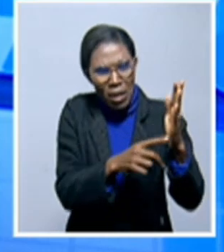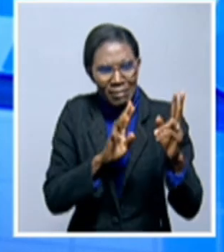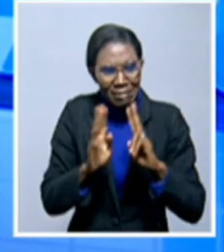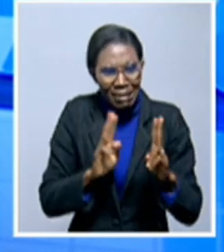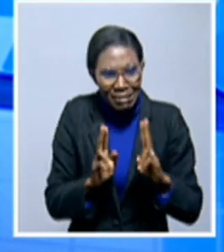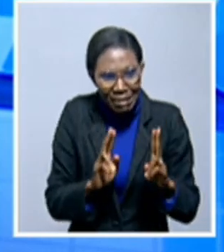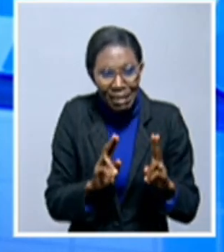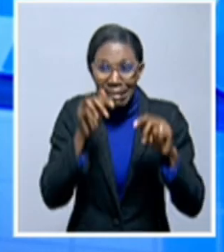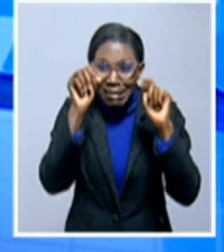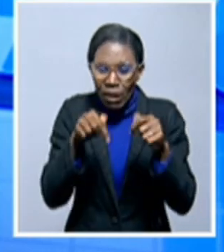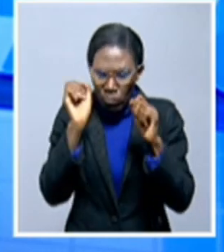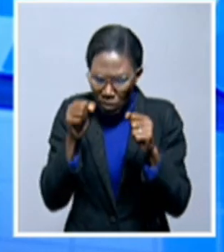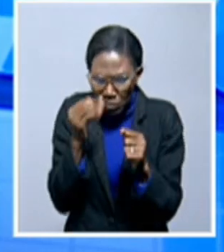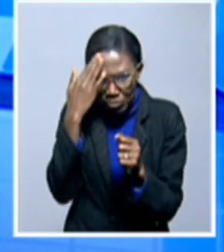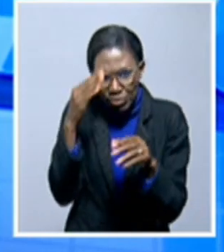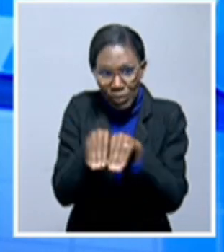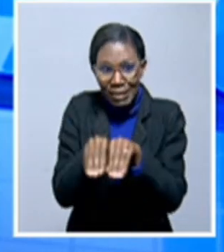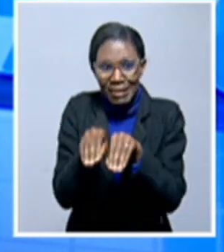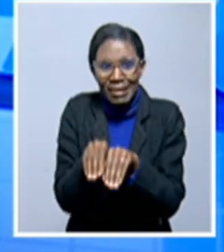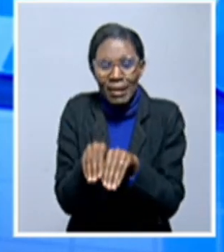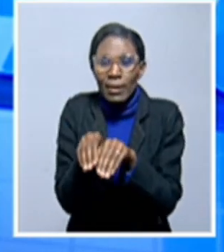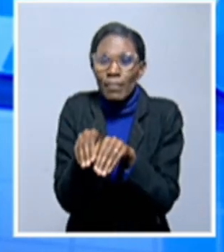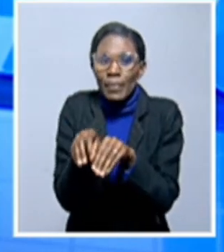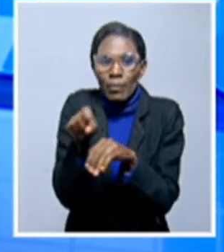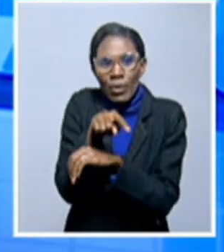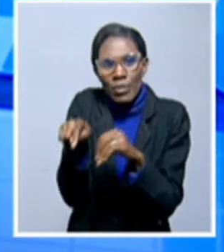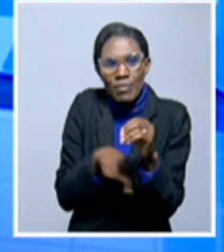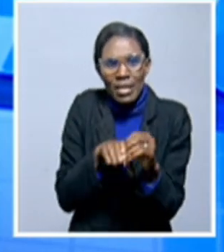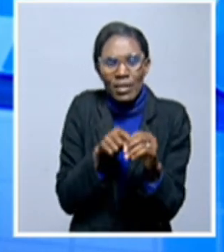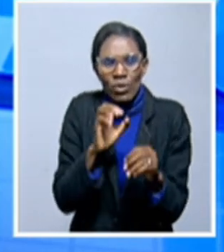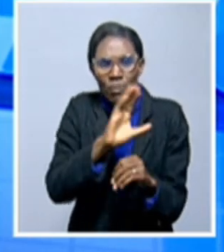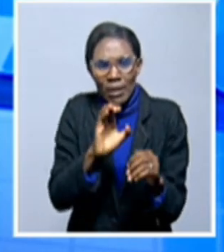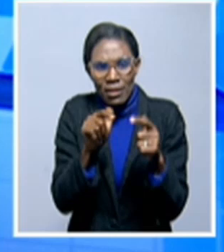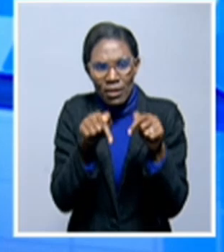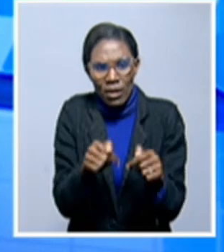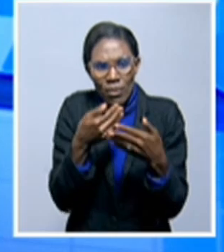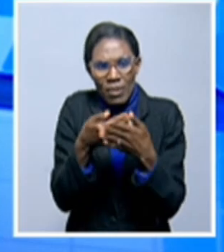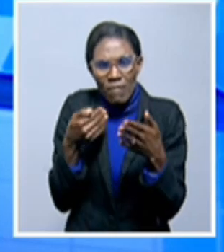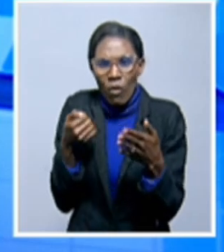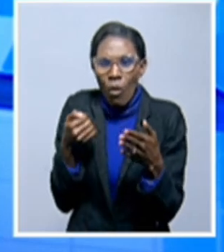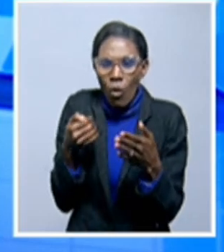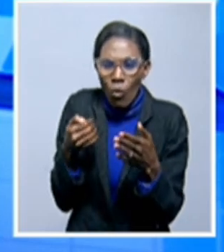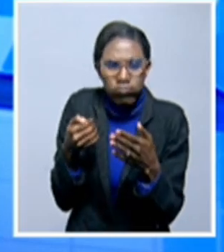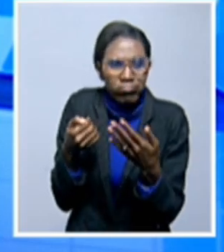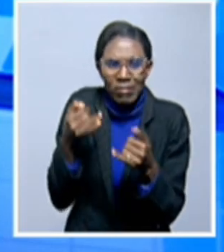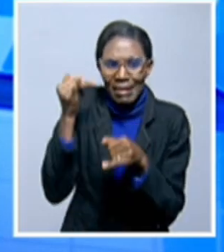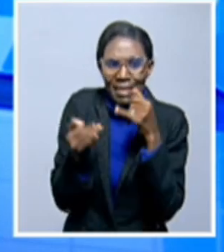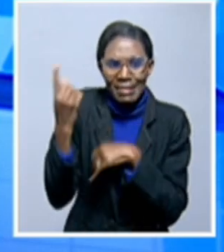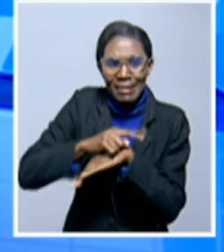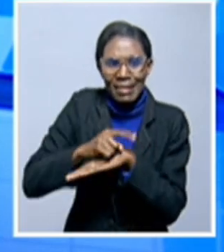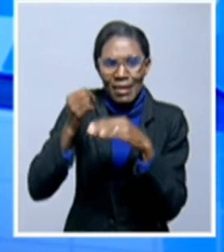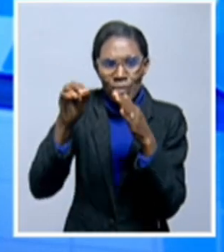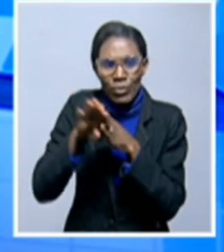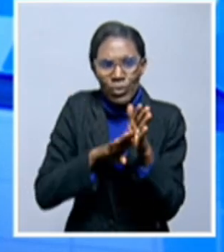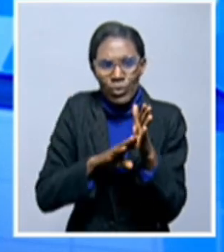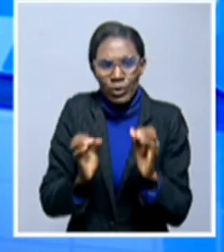deadline to avoid expiring. Joining us in the studio to talk more about that possibility of that